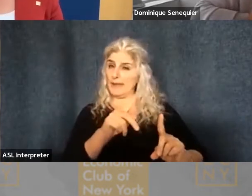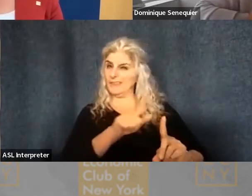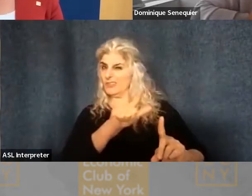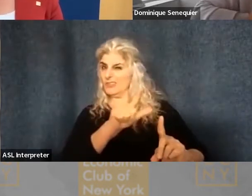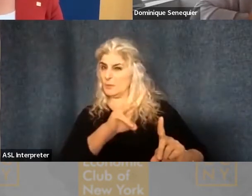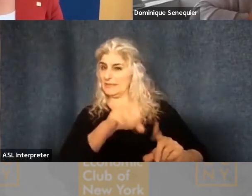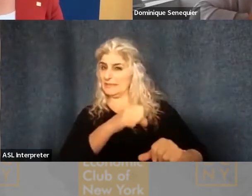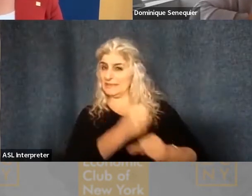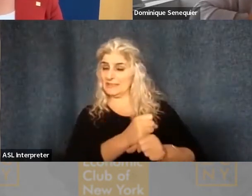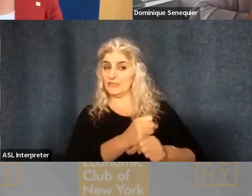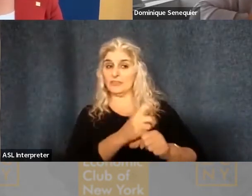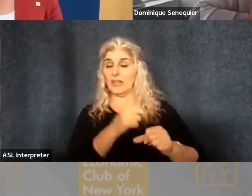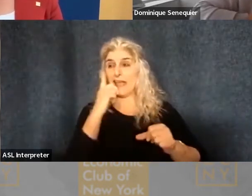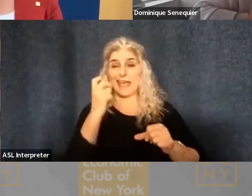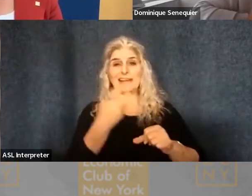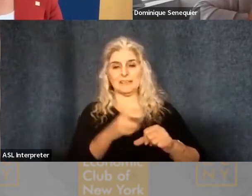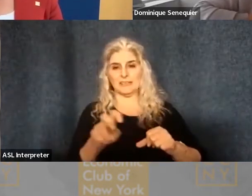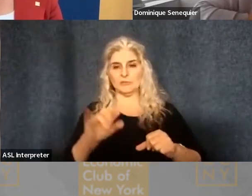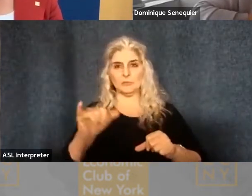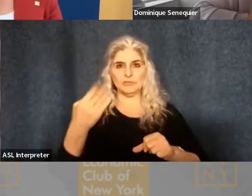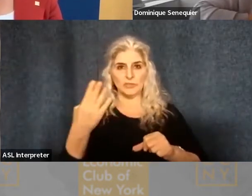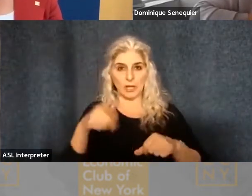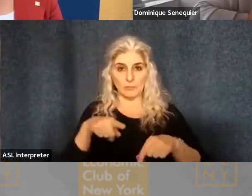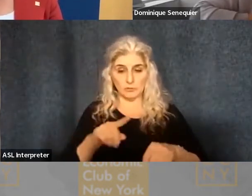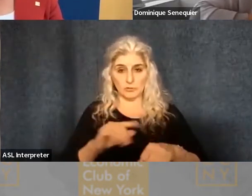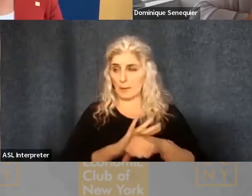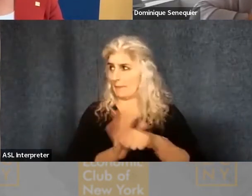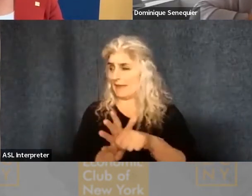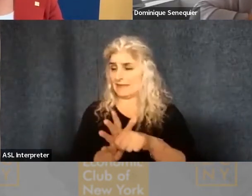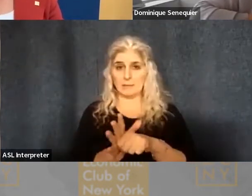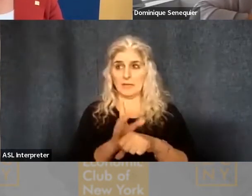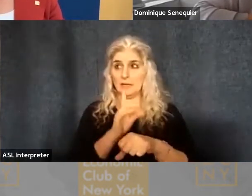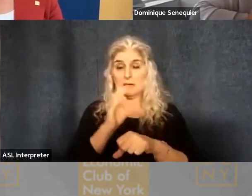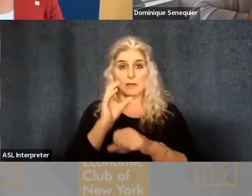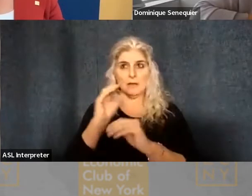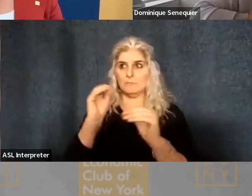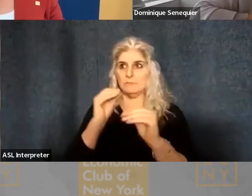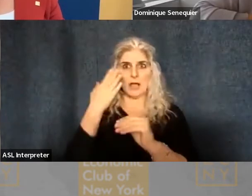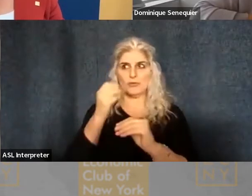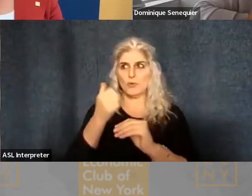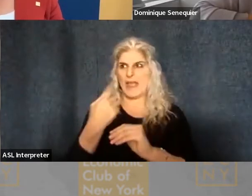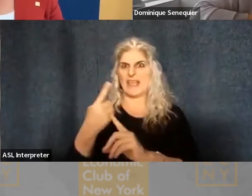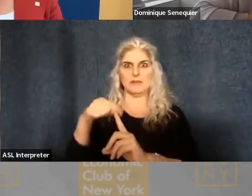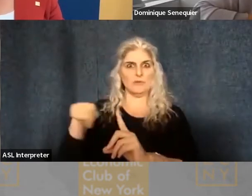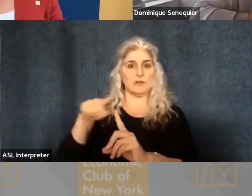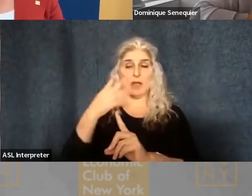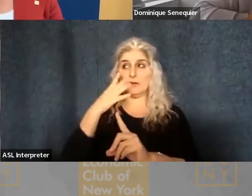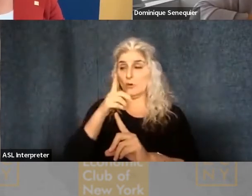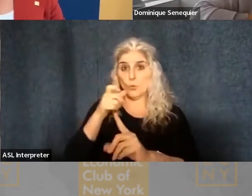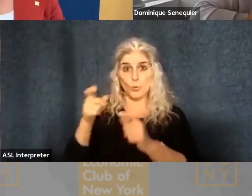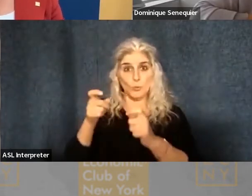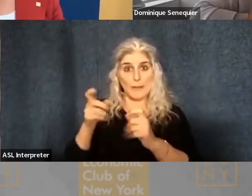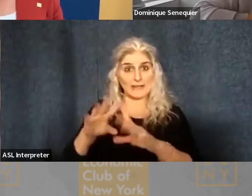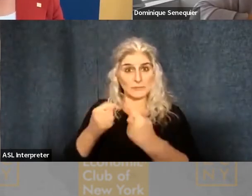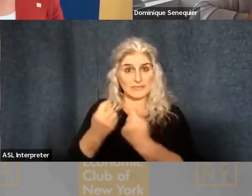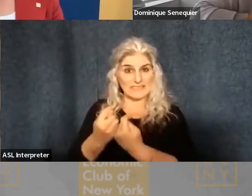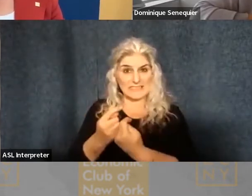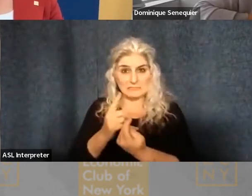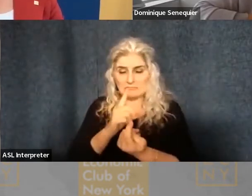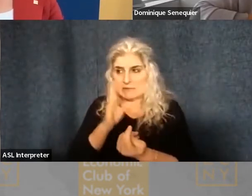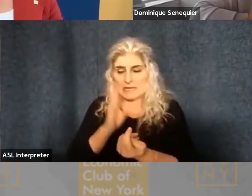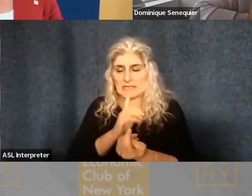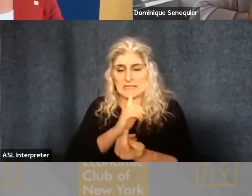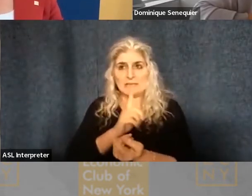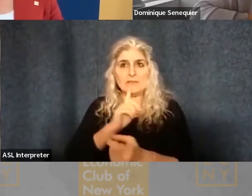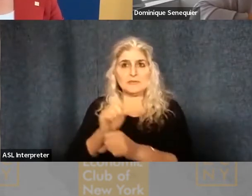and switched jobs in the middle of a pandemic, not knowing a single soul, didn't know the management team. Haven't even actually physically met